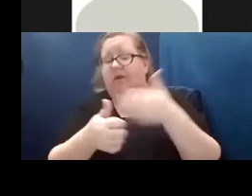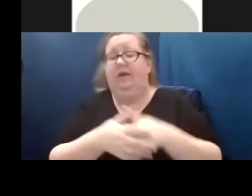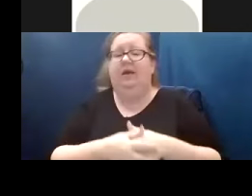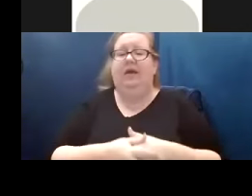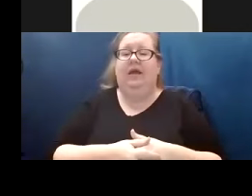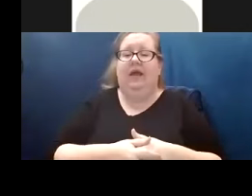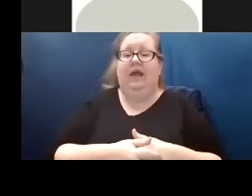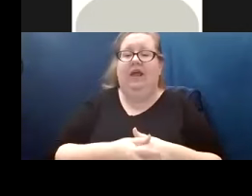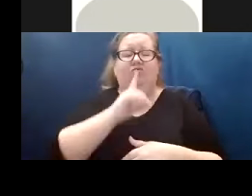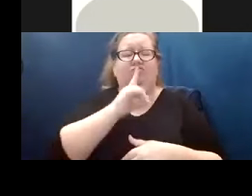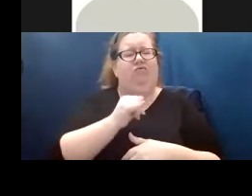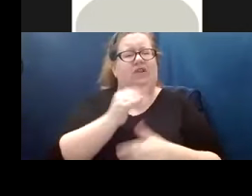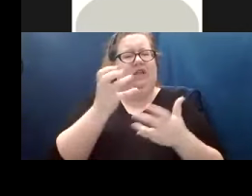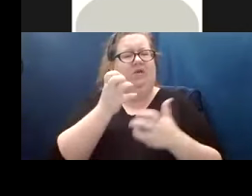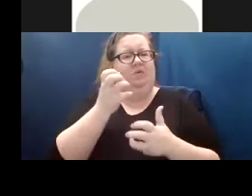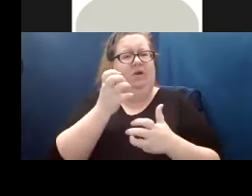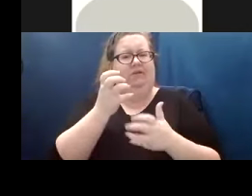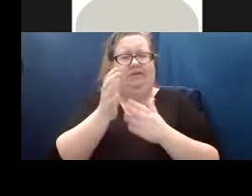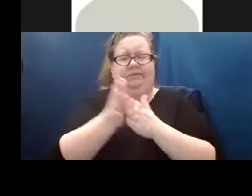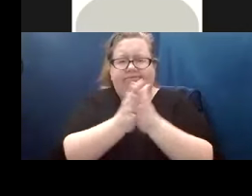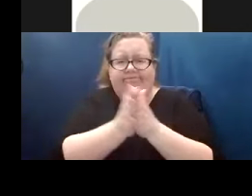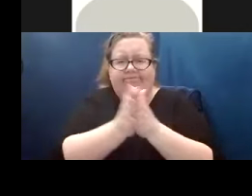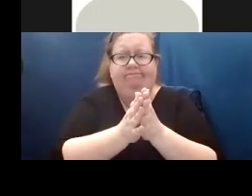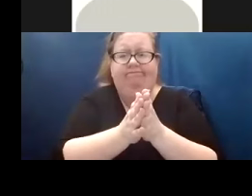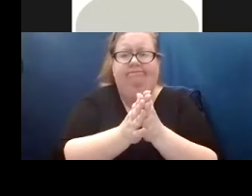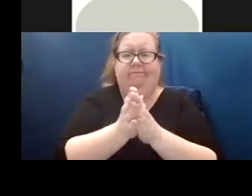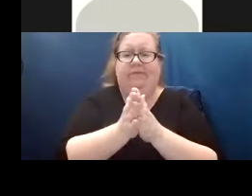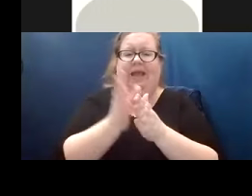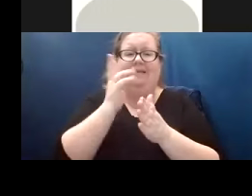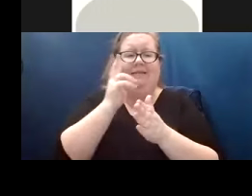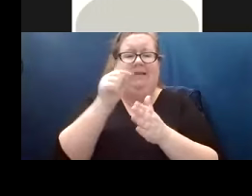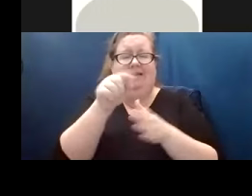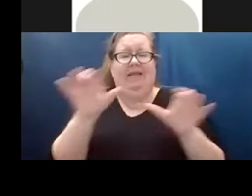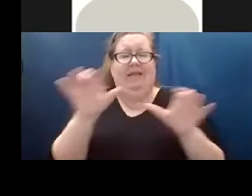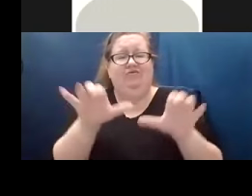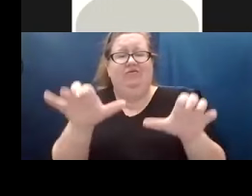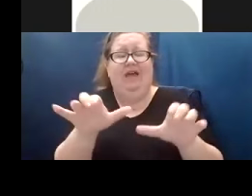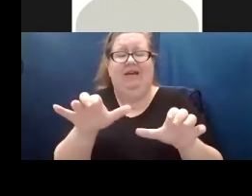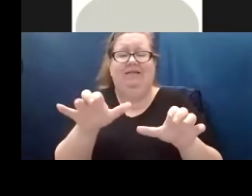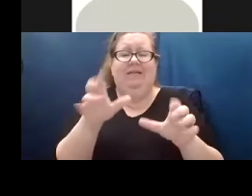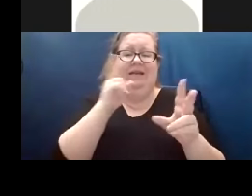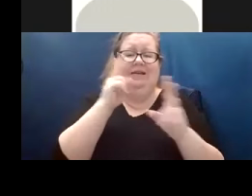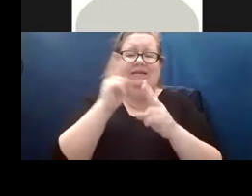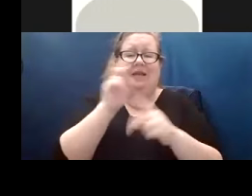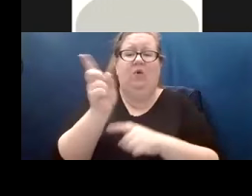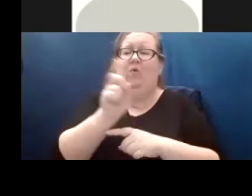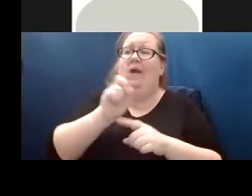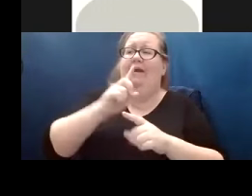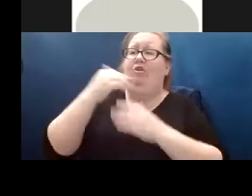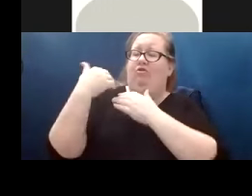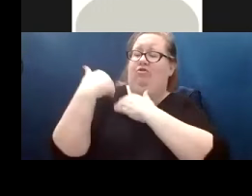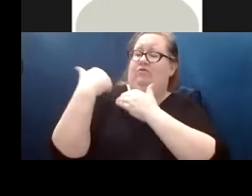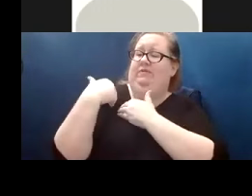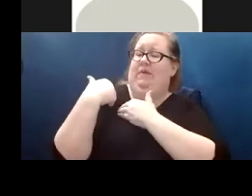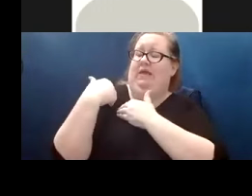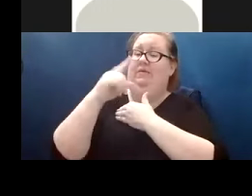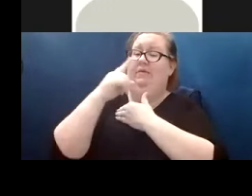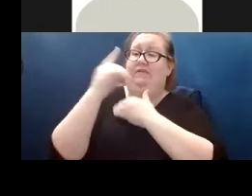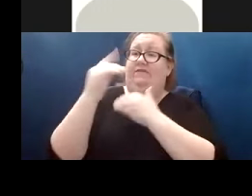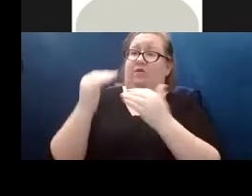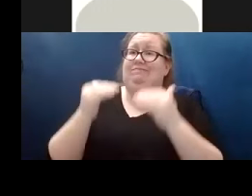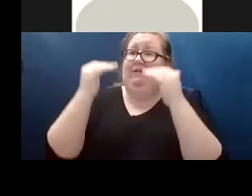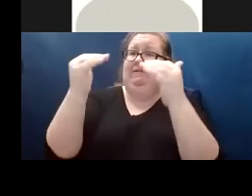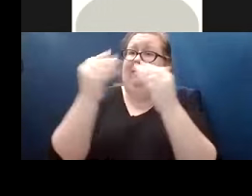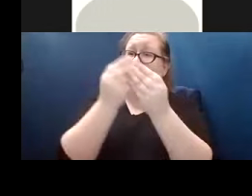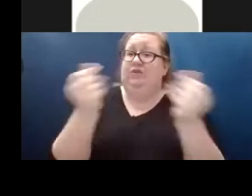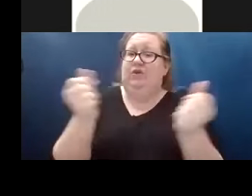of wanting to drive at, and that's where we're using the scenario planning exercise, is really, where should the responsibility for advancing these solutions, where